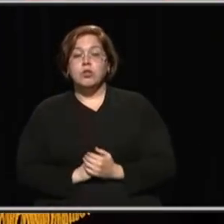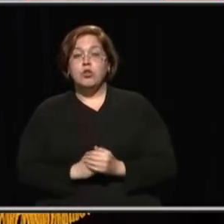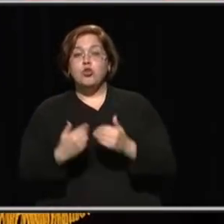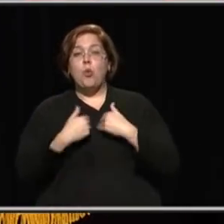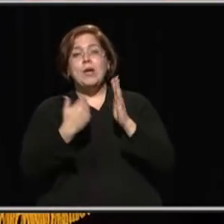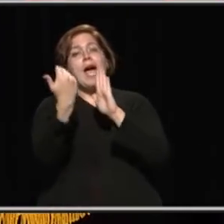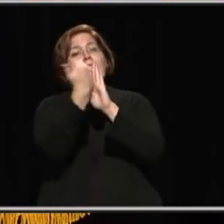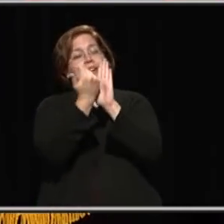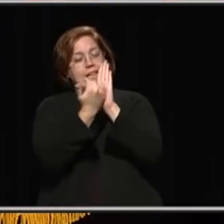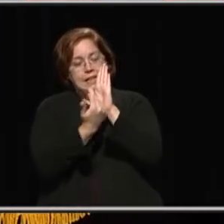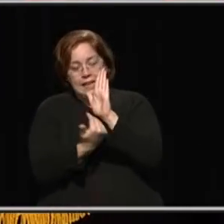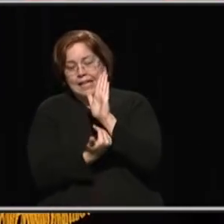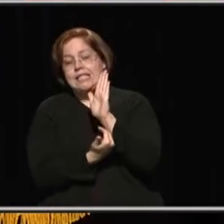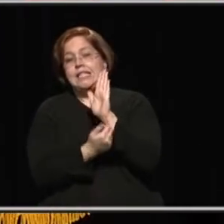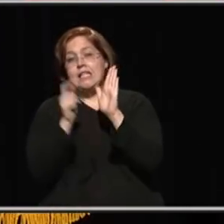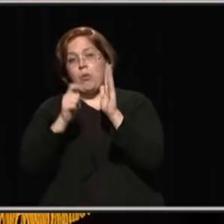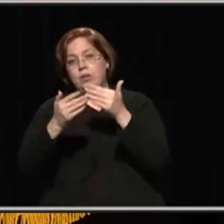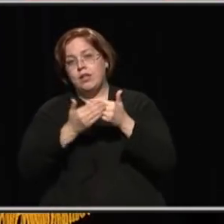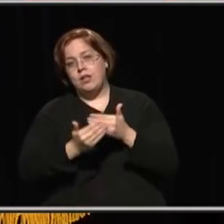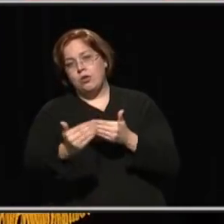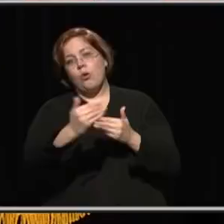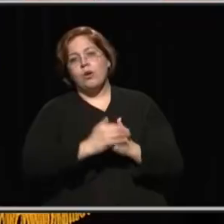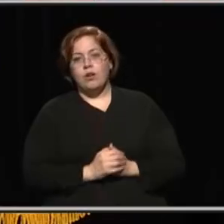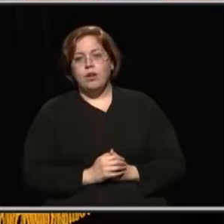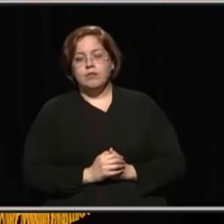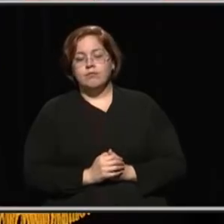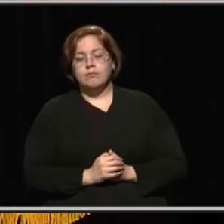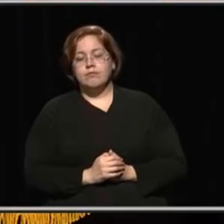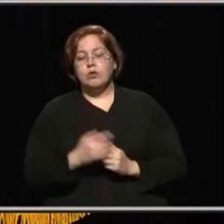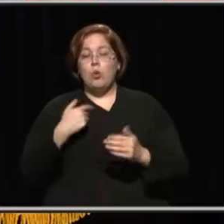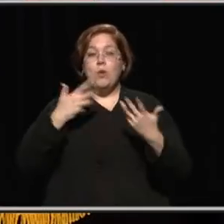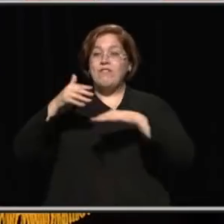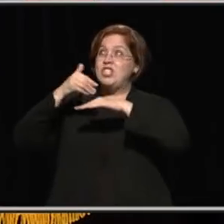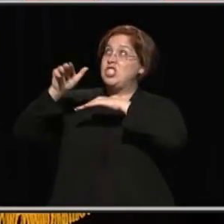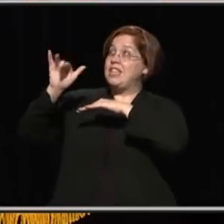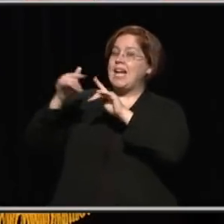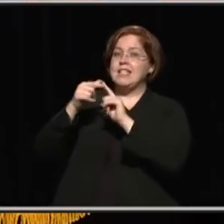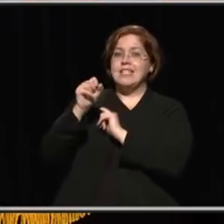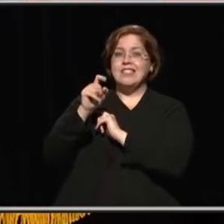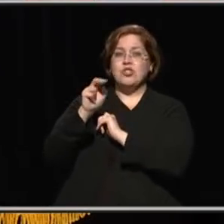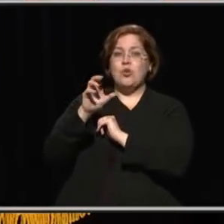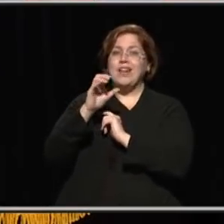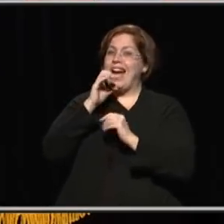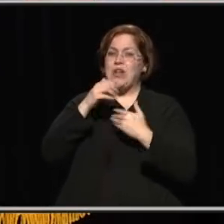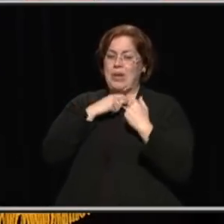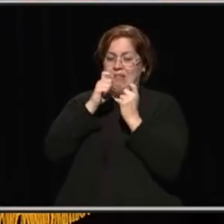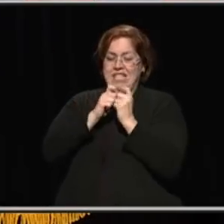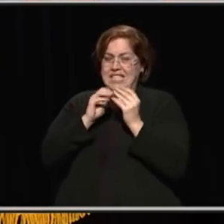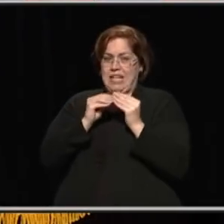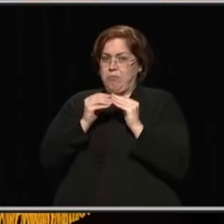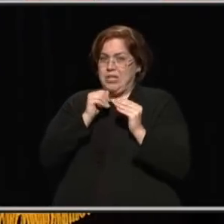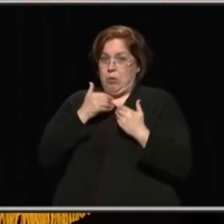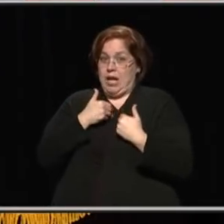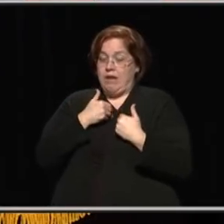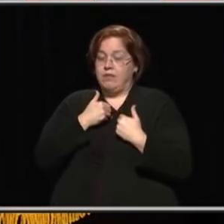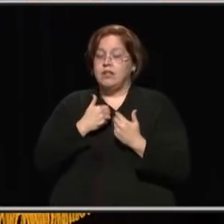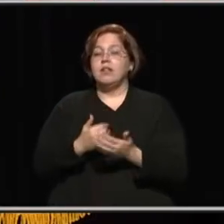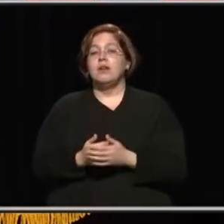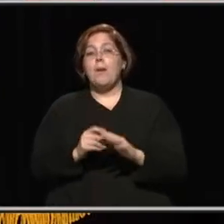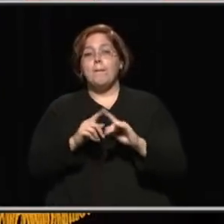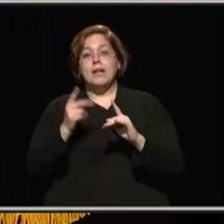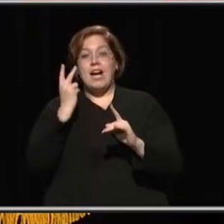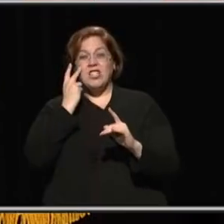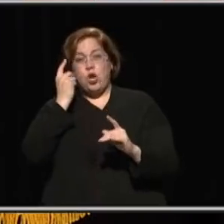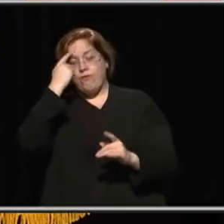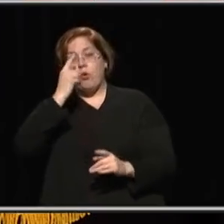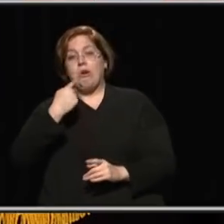list that we need going forward that we submitted today to STRAC. I don't have all those exact numbers, but I saw ours that were 190 or